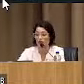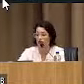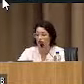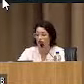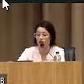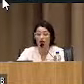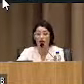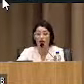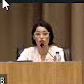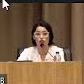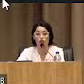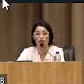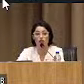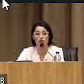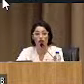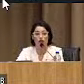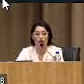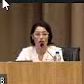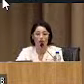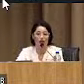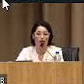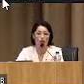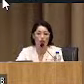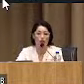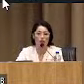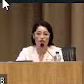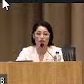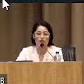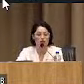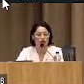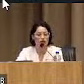biochemical analysis, and cardiology,